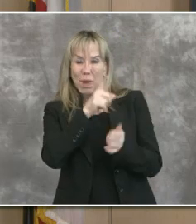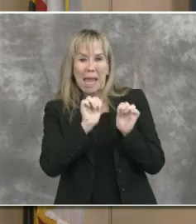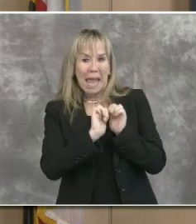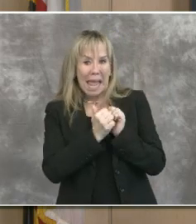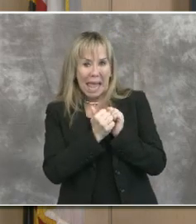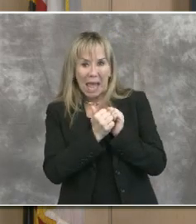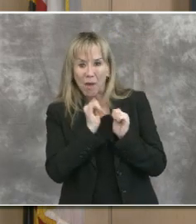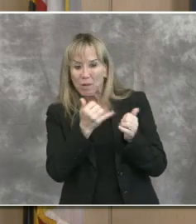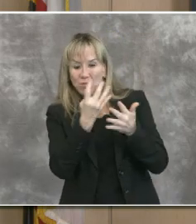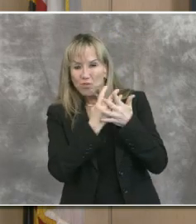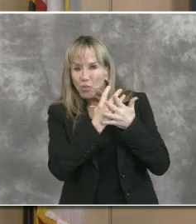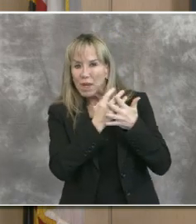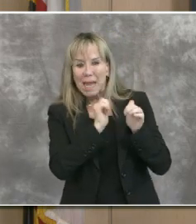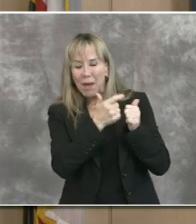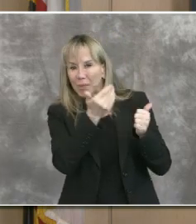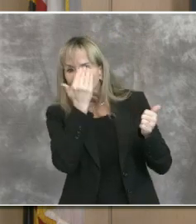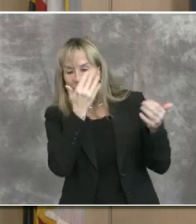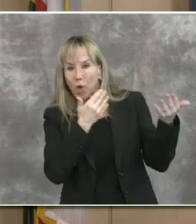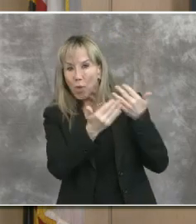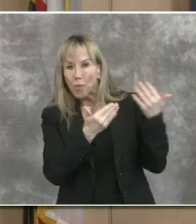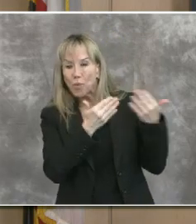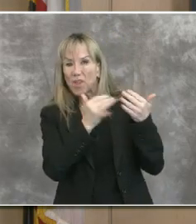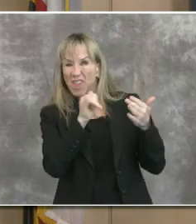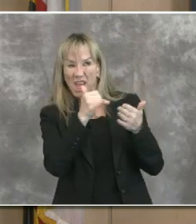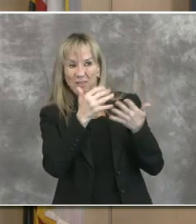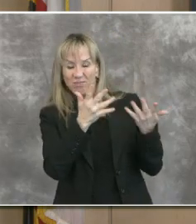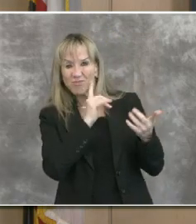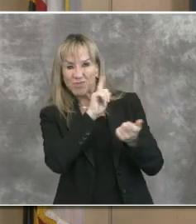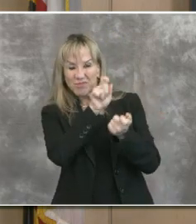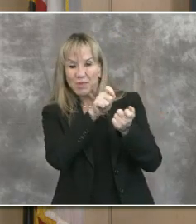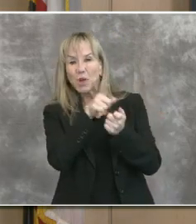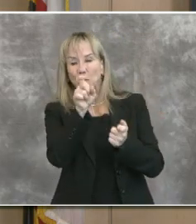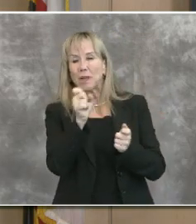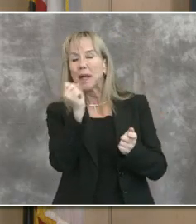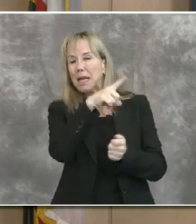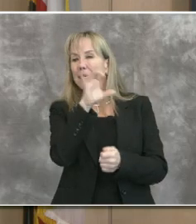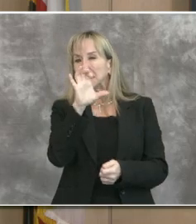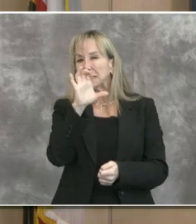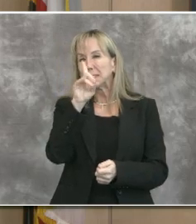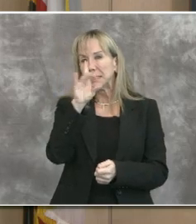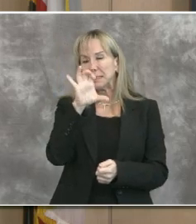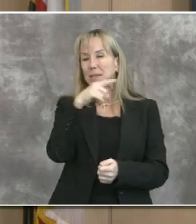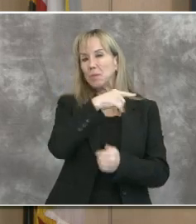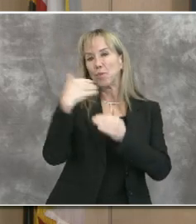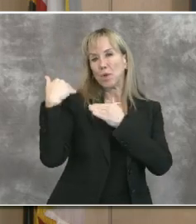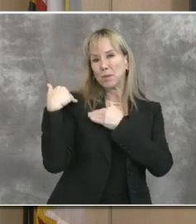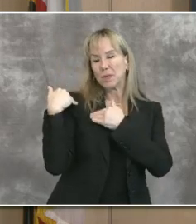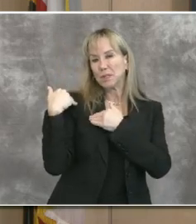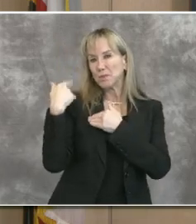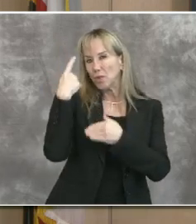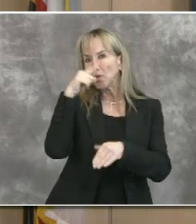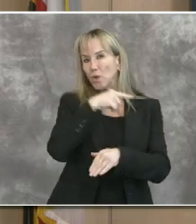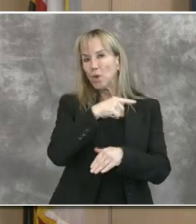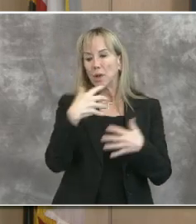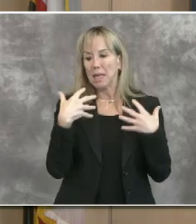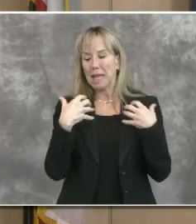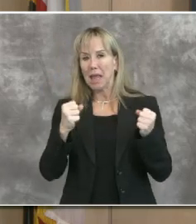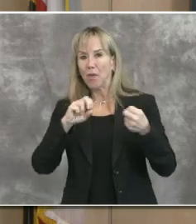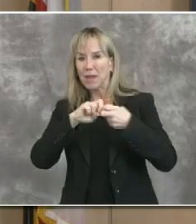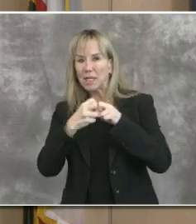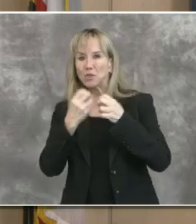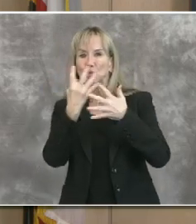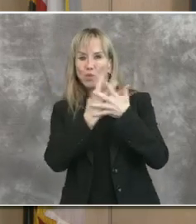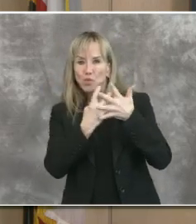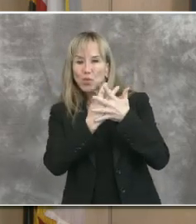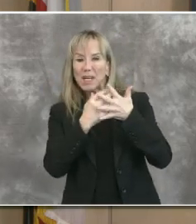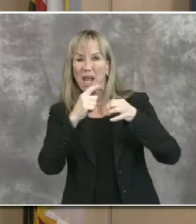border screening is done and the mechanics of that to the CDC, because they're the ones that have responsibility for health issues and